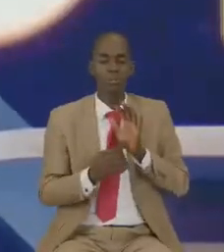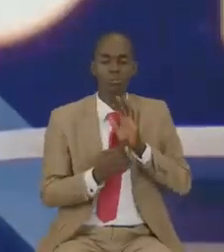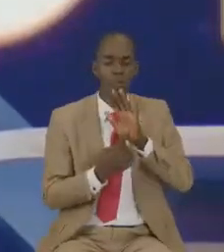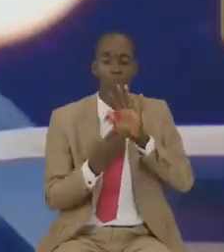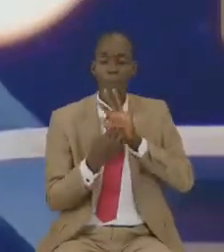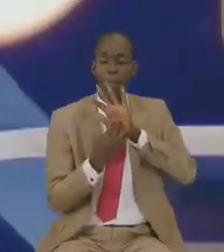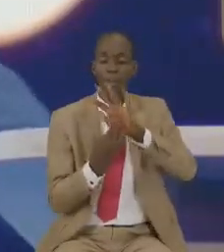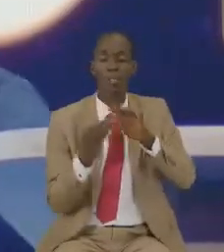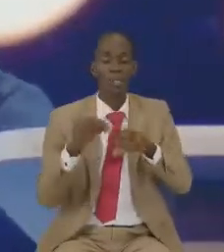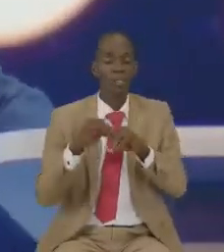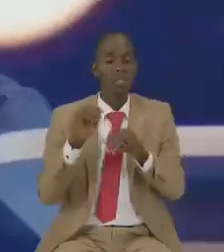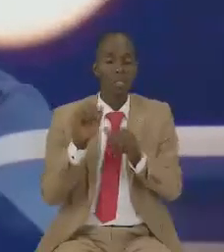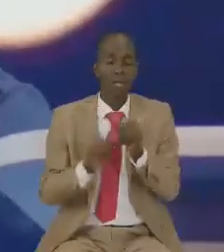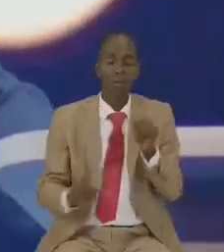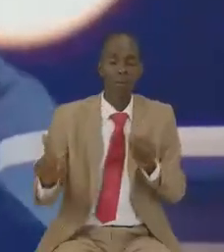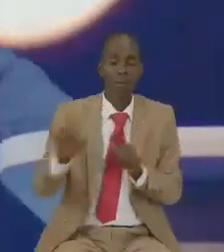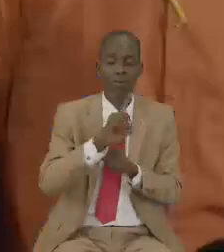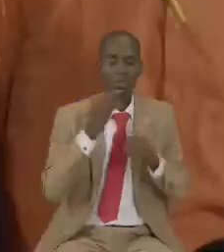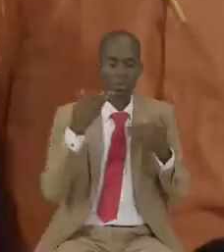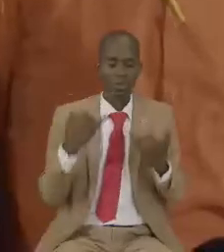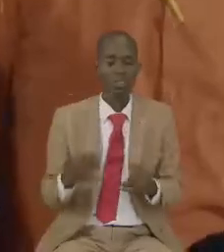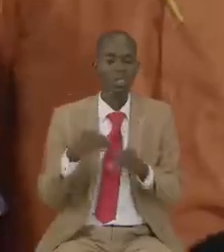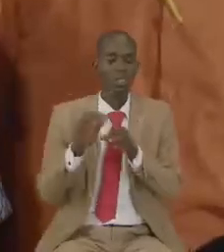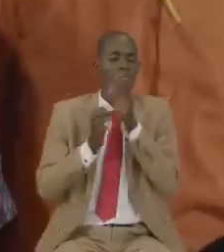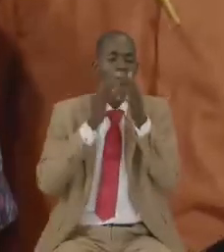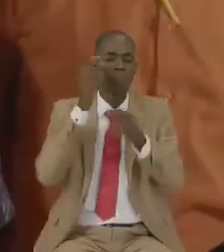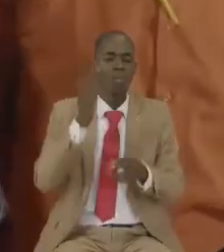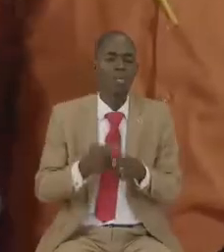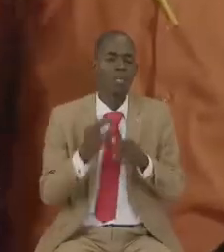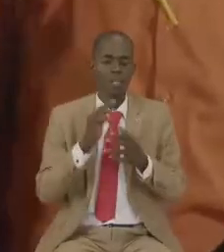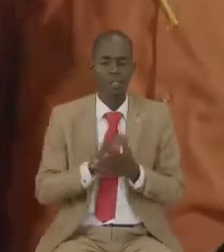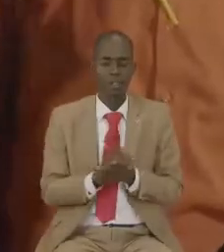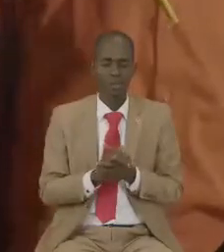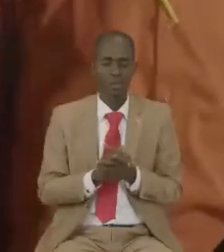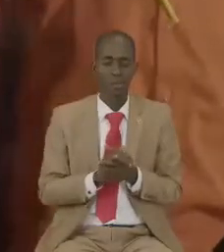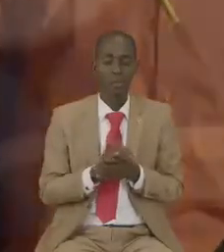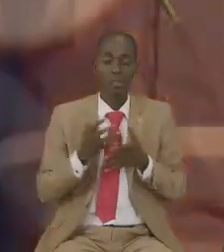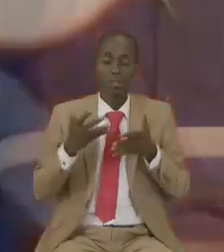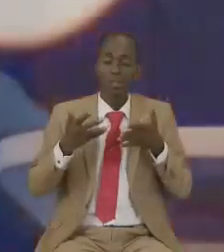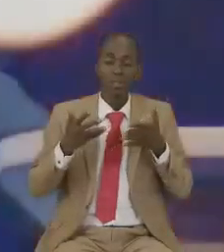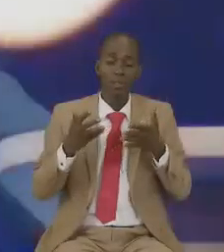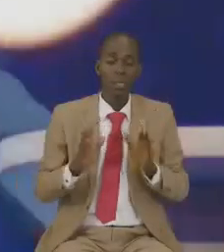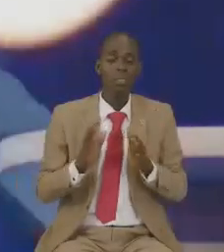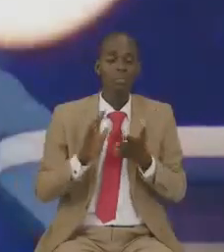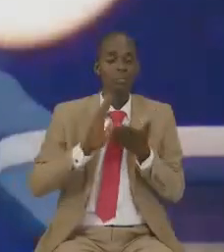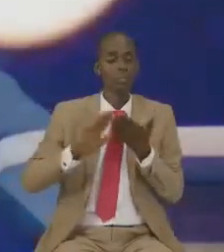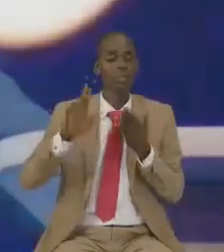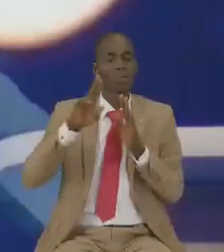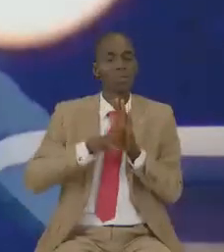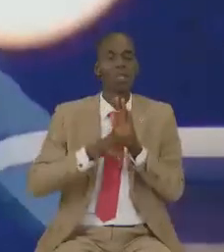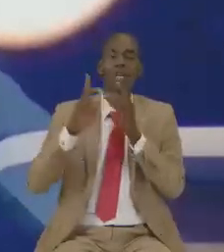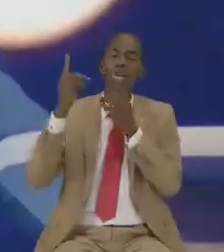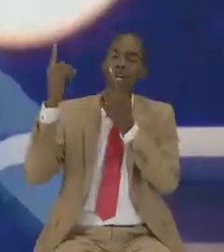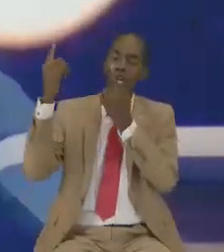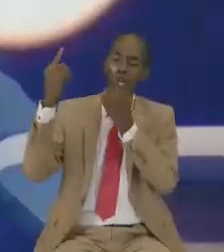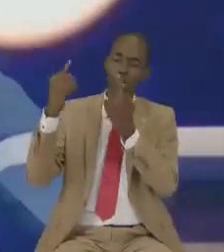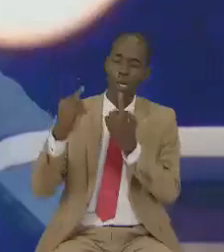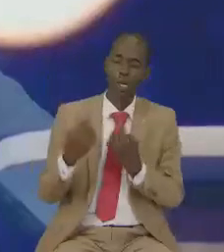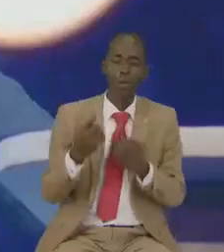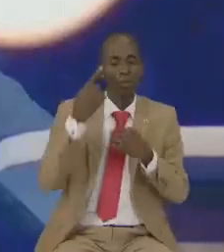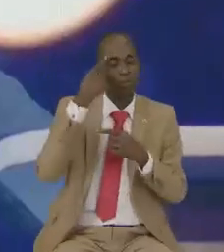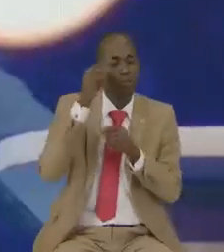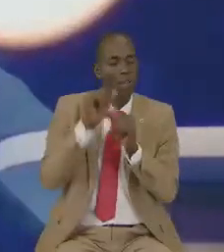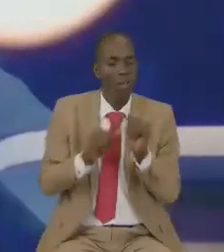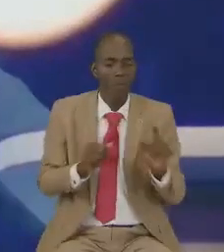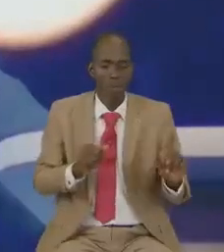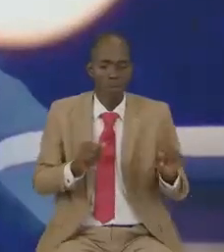everyone now in Jesus' name. Yes. Let forgiveness come for